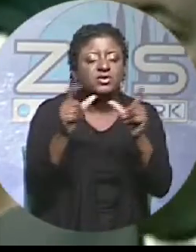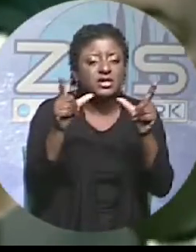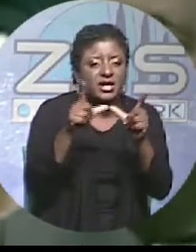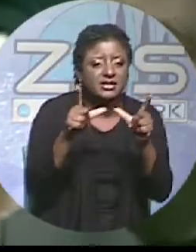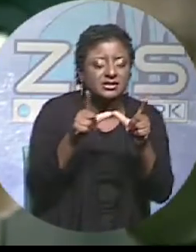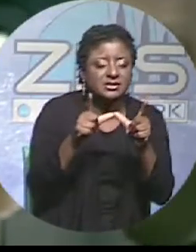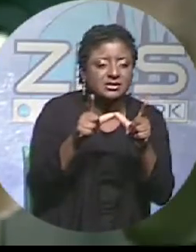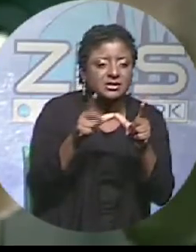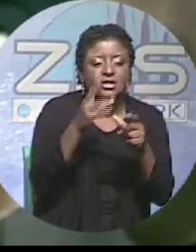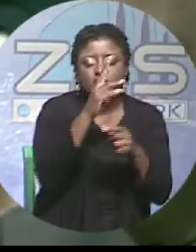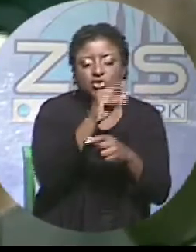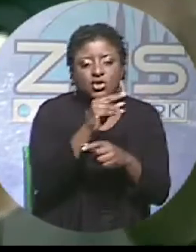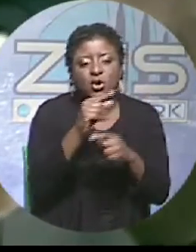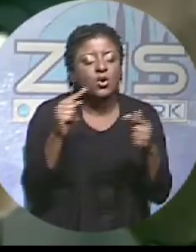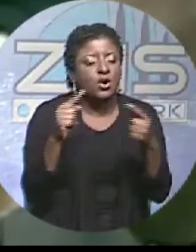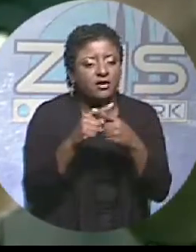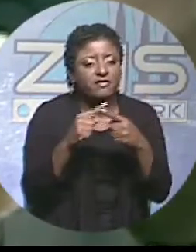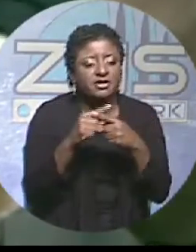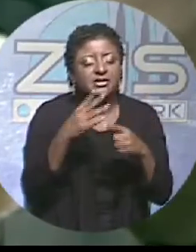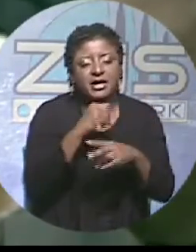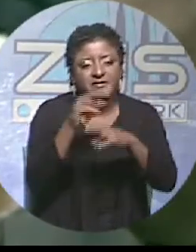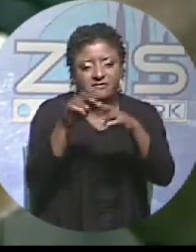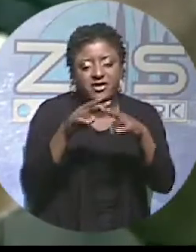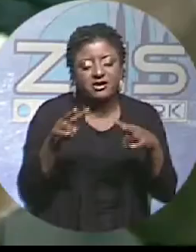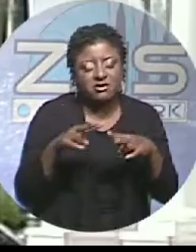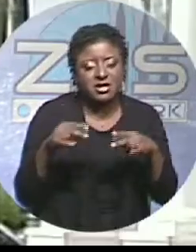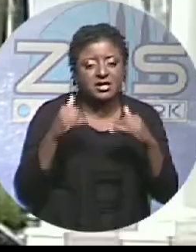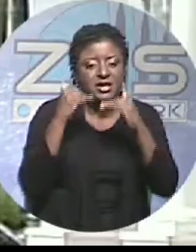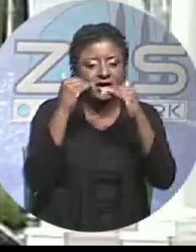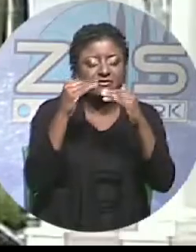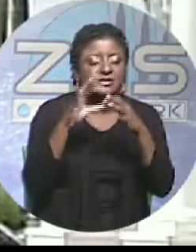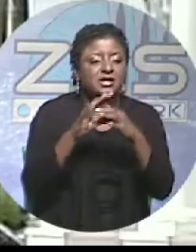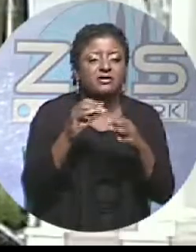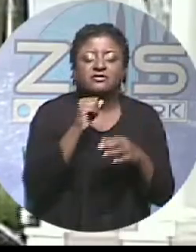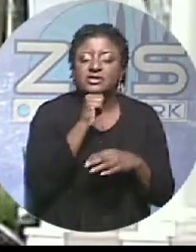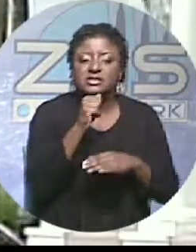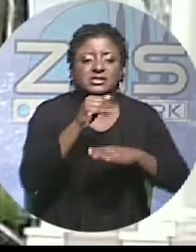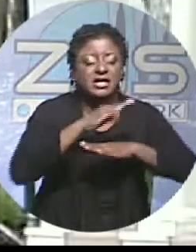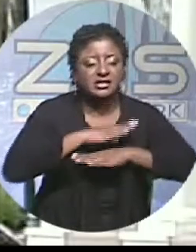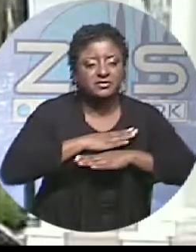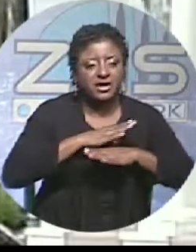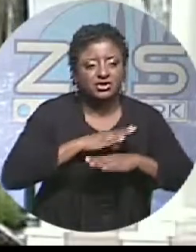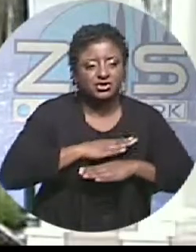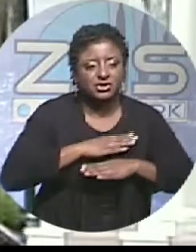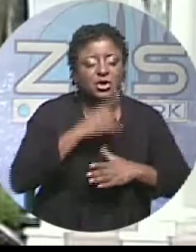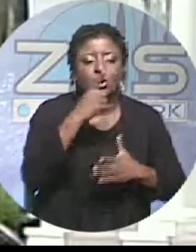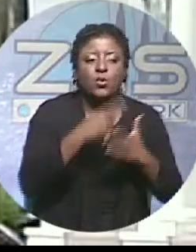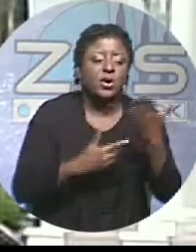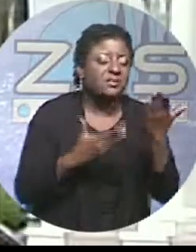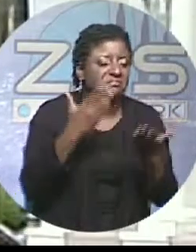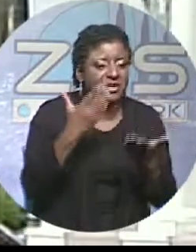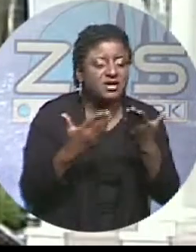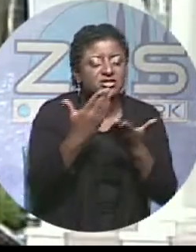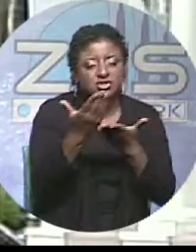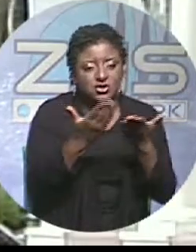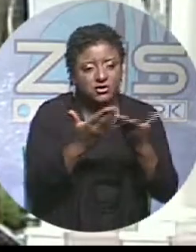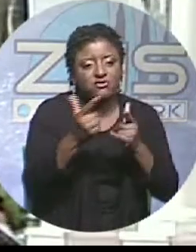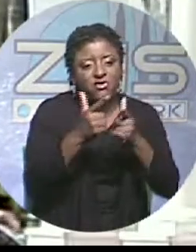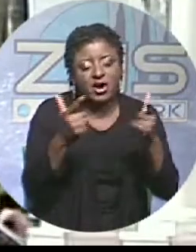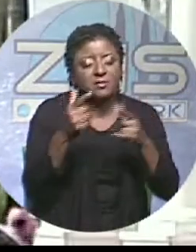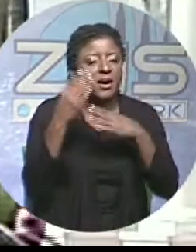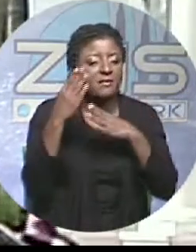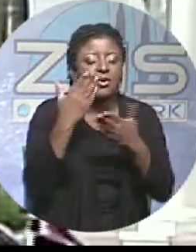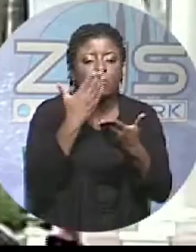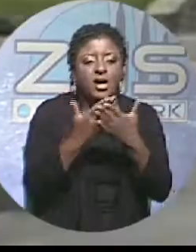and varying levels of dissatisfaction. What may have served Grand Bahama well in the past no